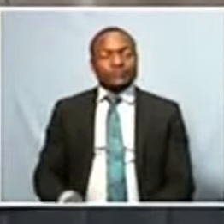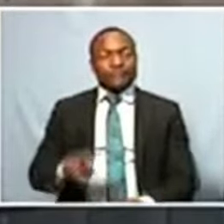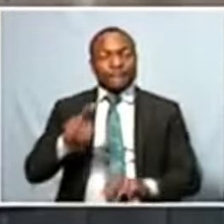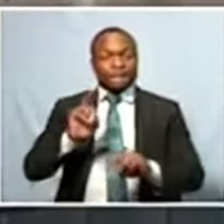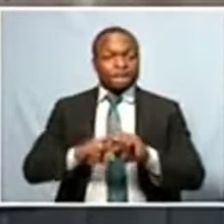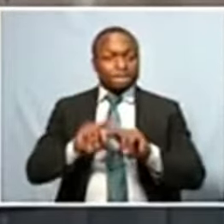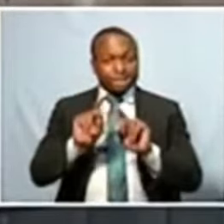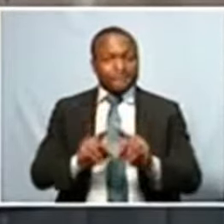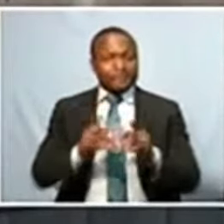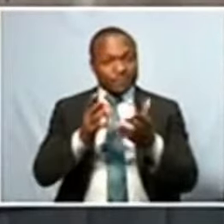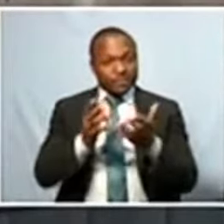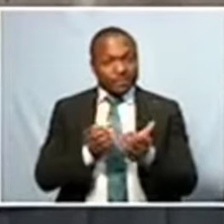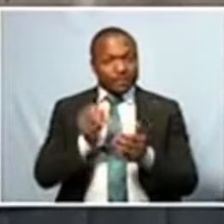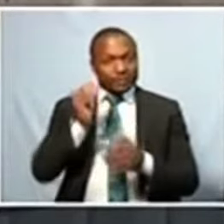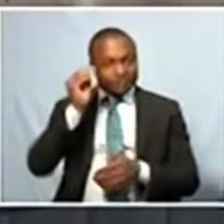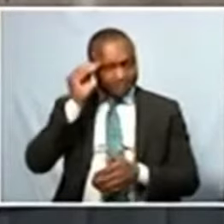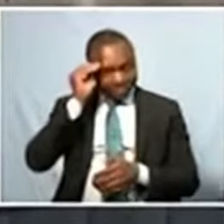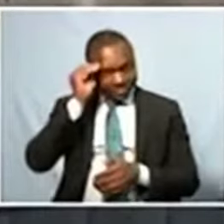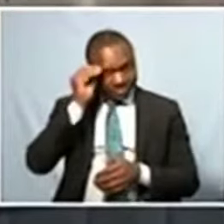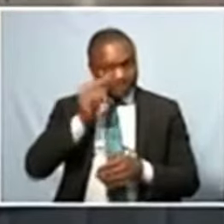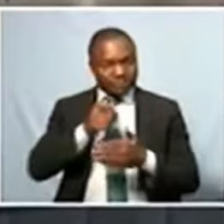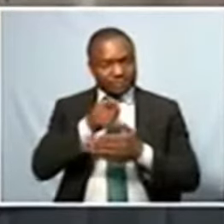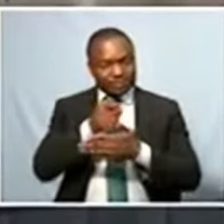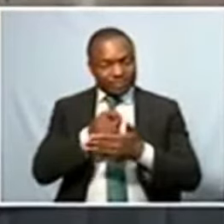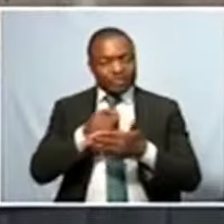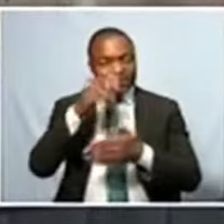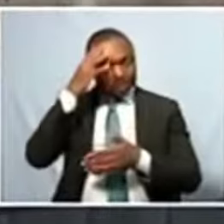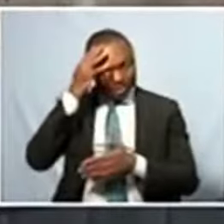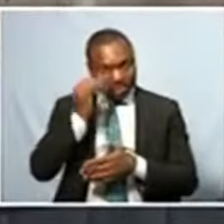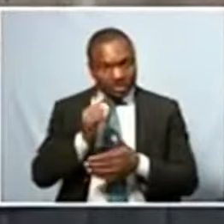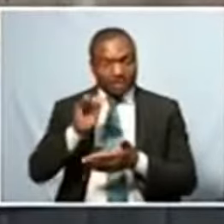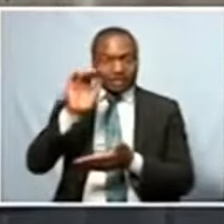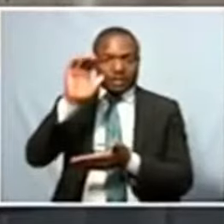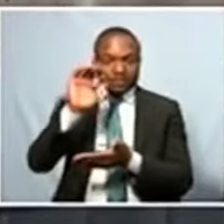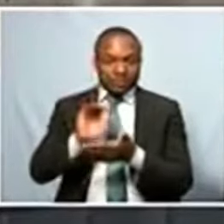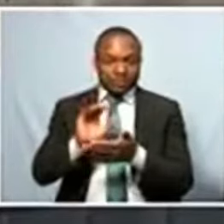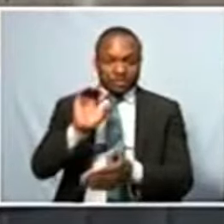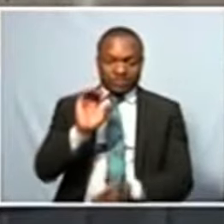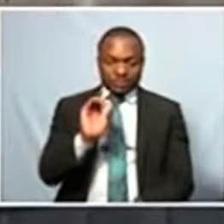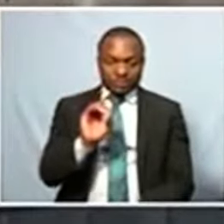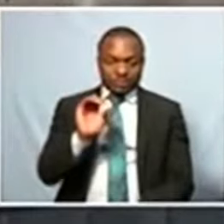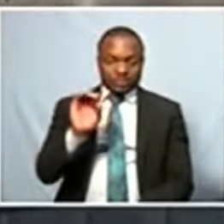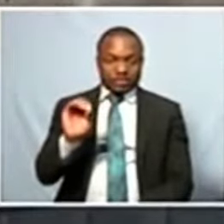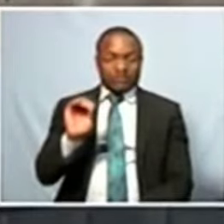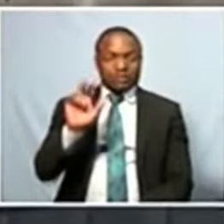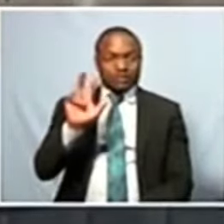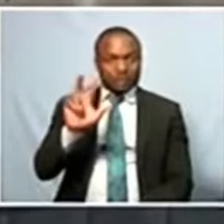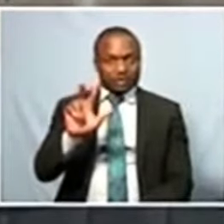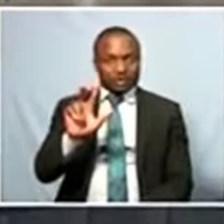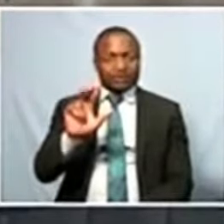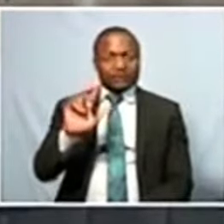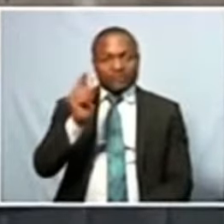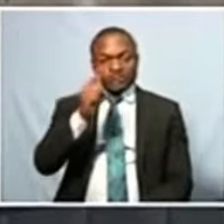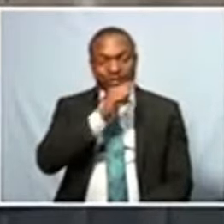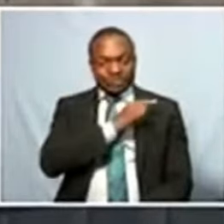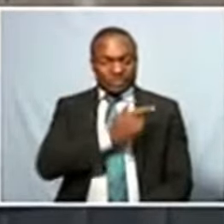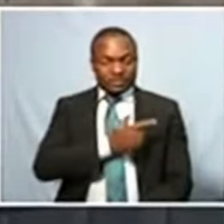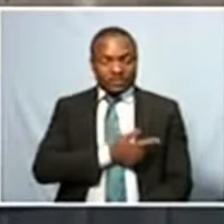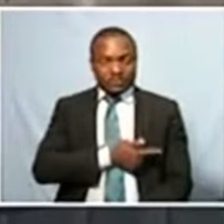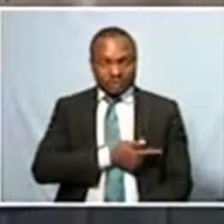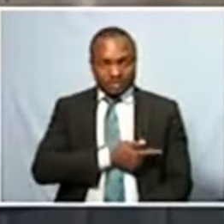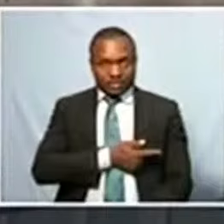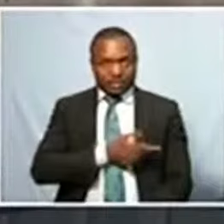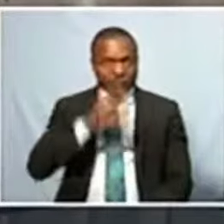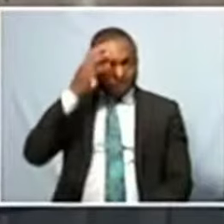Chairperson, I would like to find out why the reduction on 003, First Lady's office, which